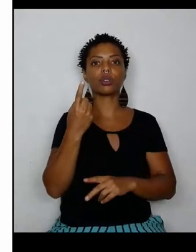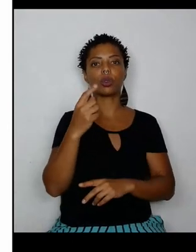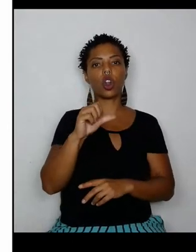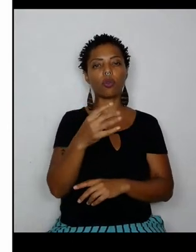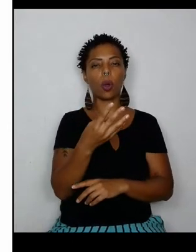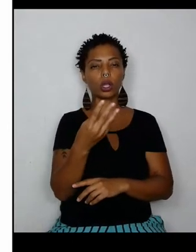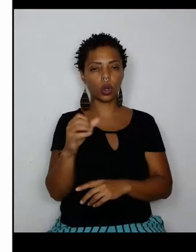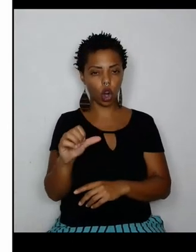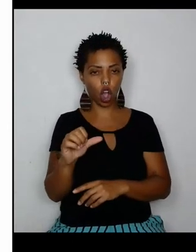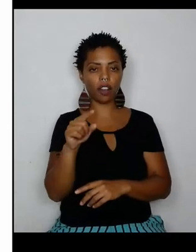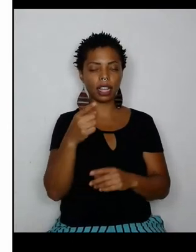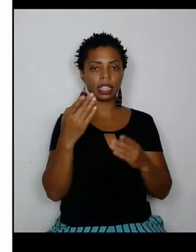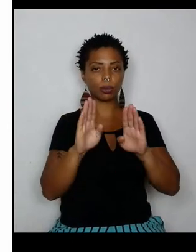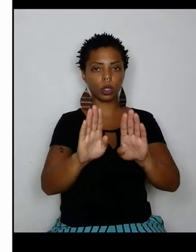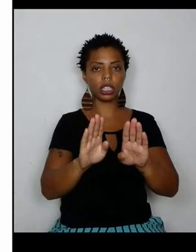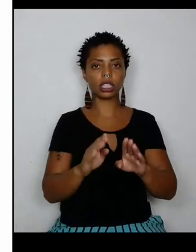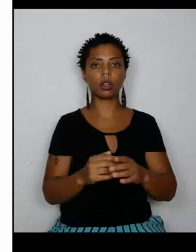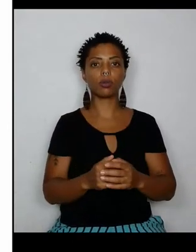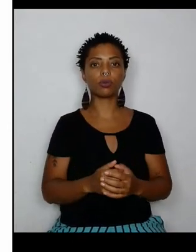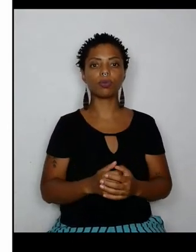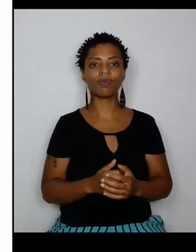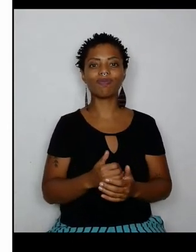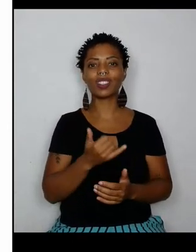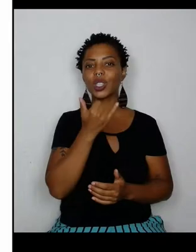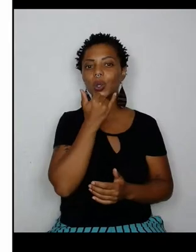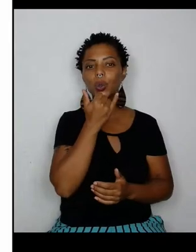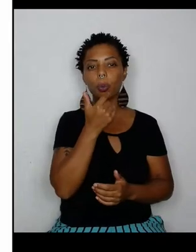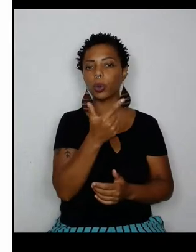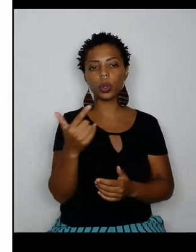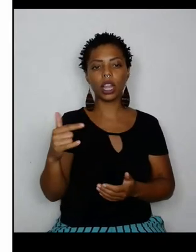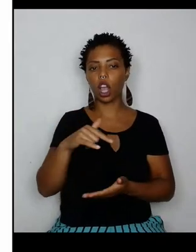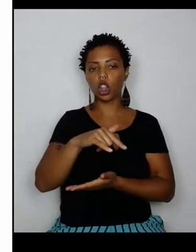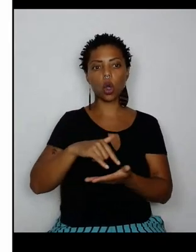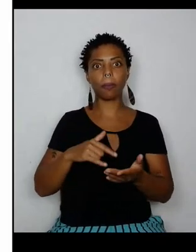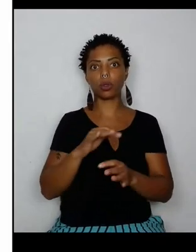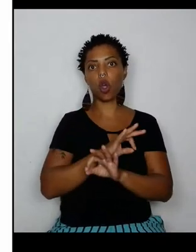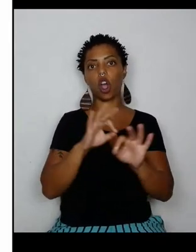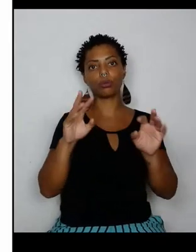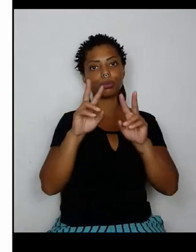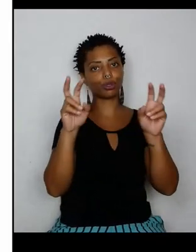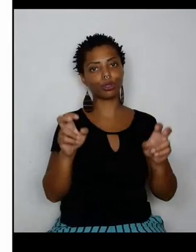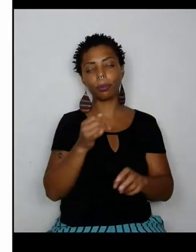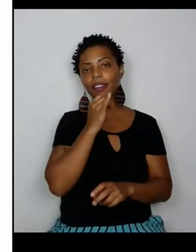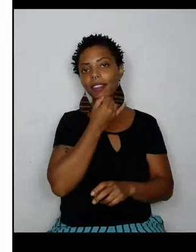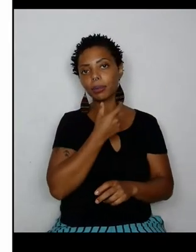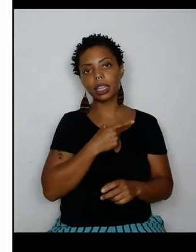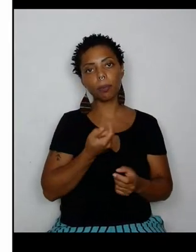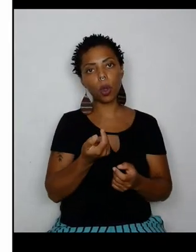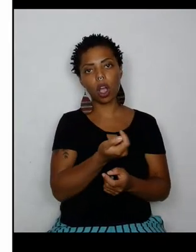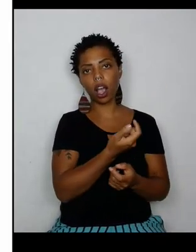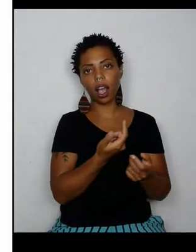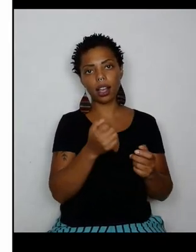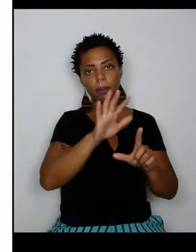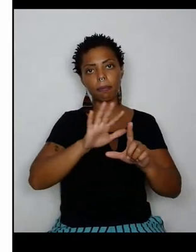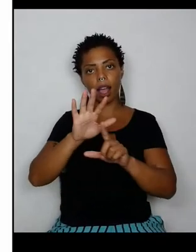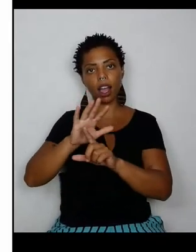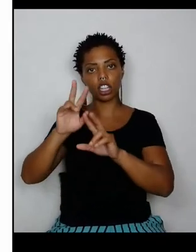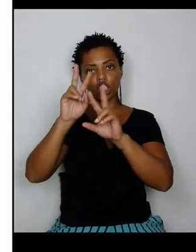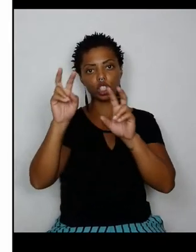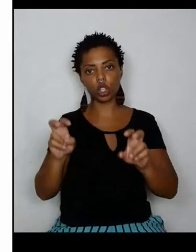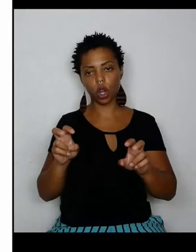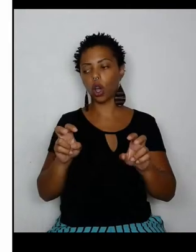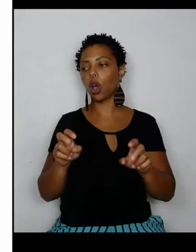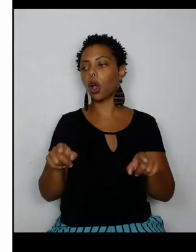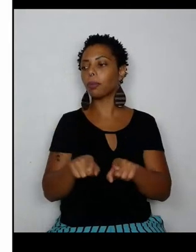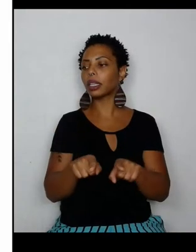this is an indigenous art exhibition in 1949 and i apologize because we don't have sufficient documentation about